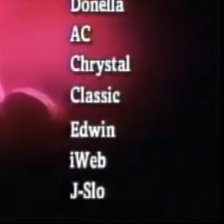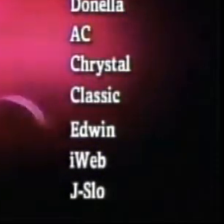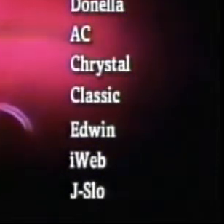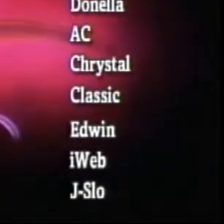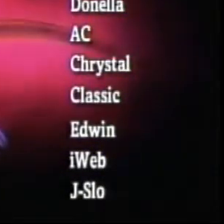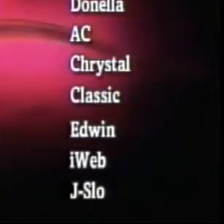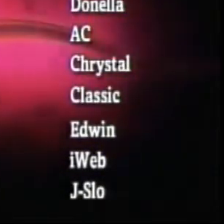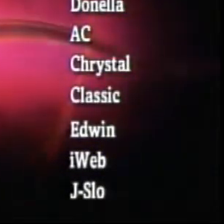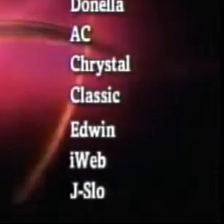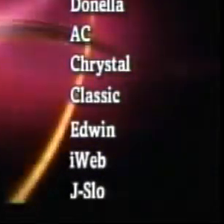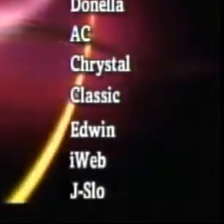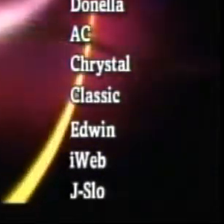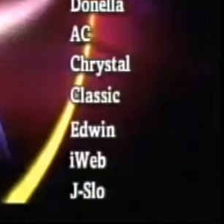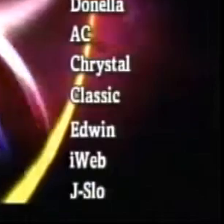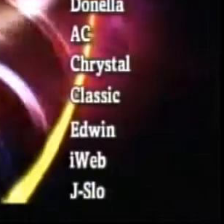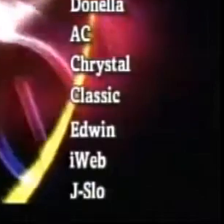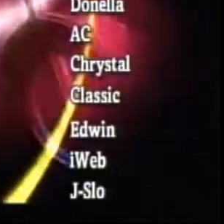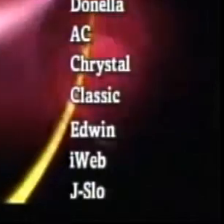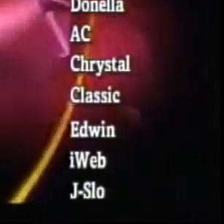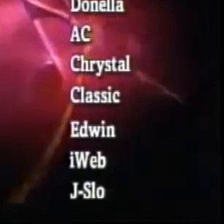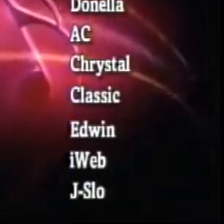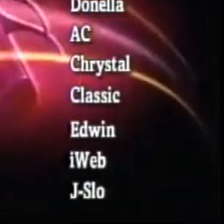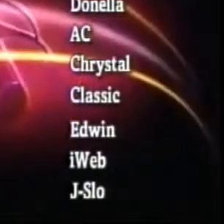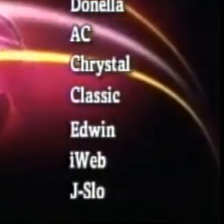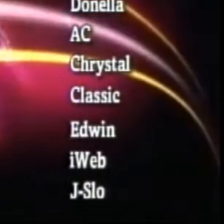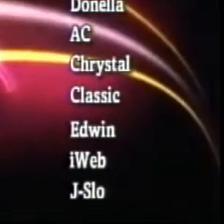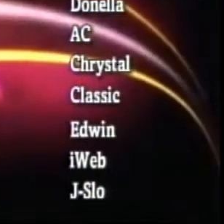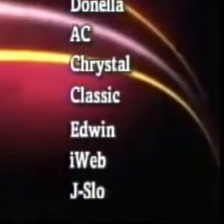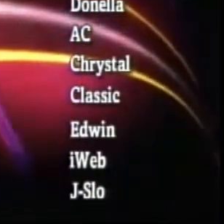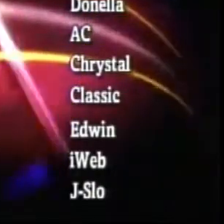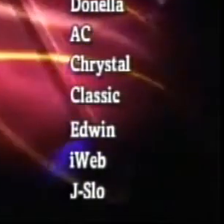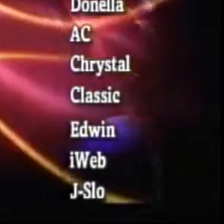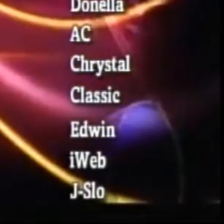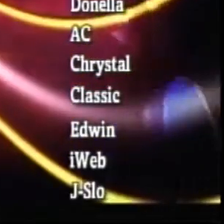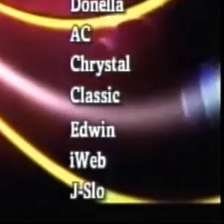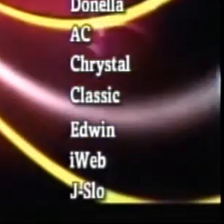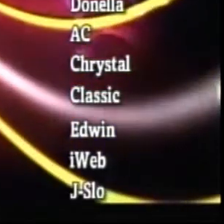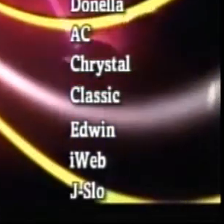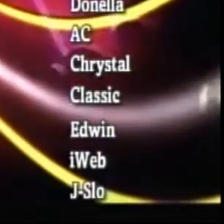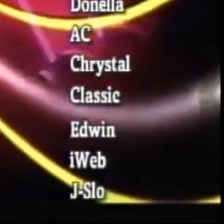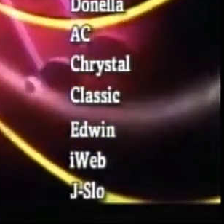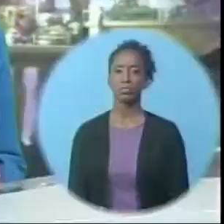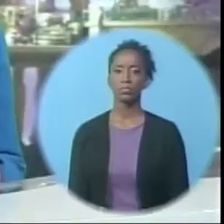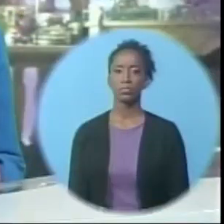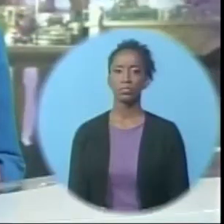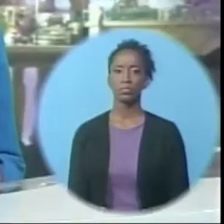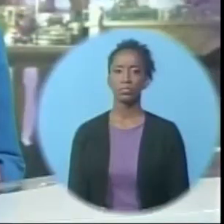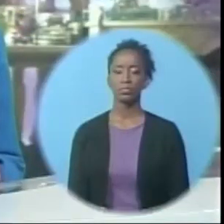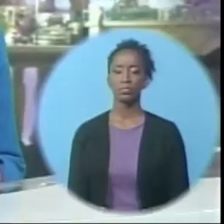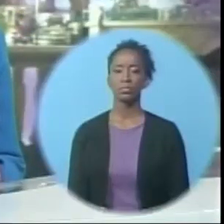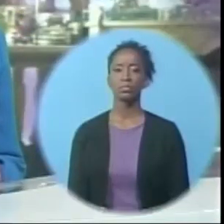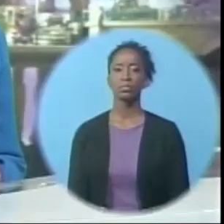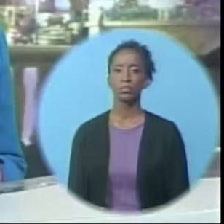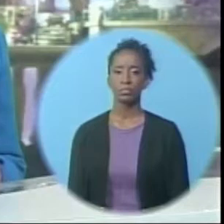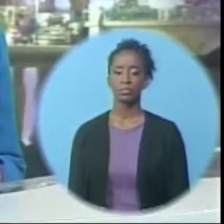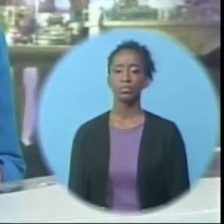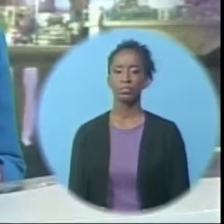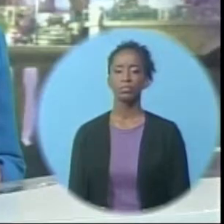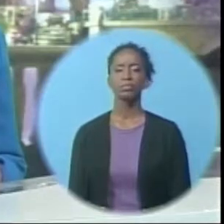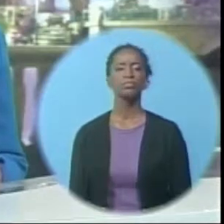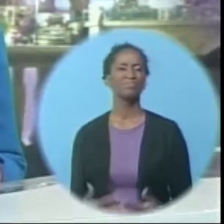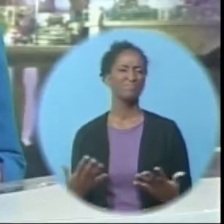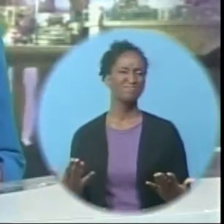The former junior monarch admitted to being nervous while performing, but she's promising to give her best in the upcoming